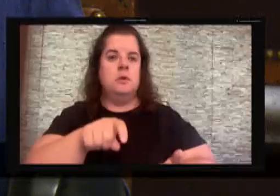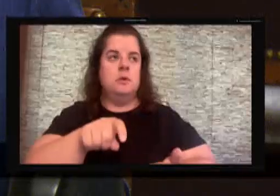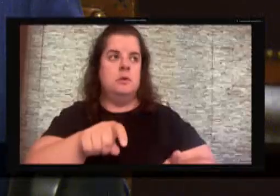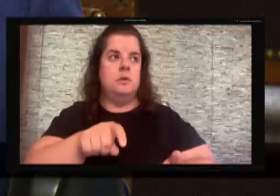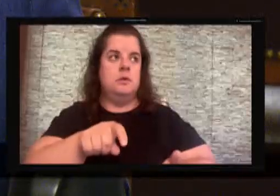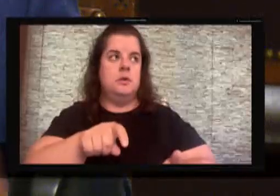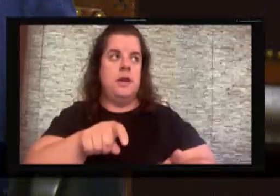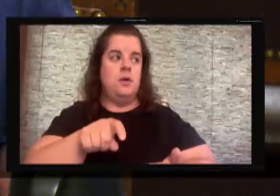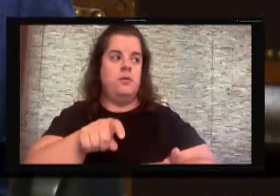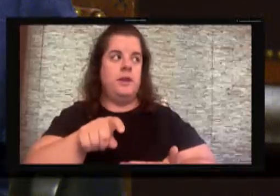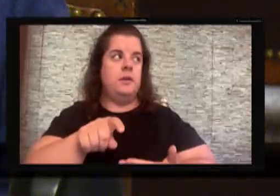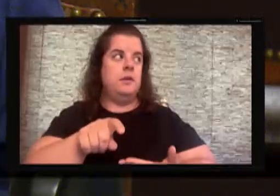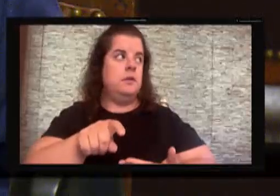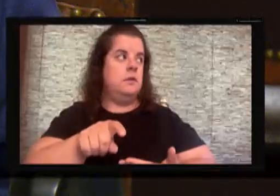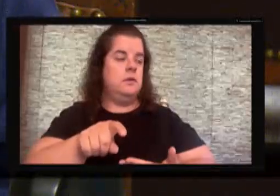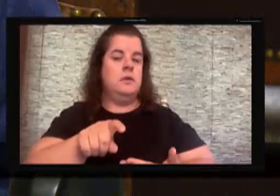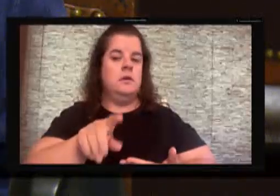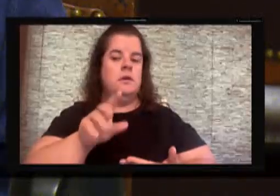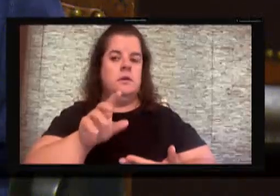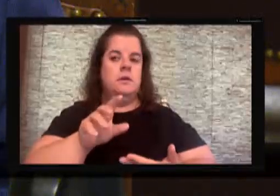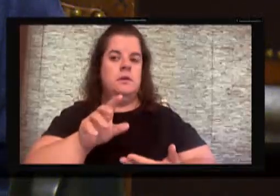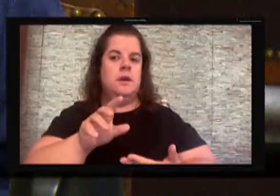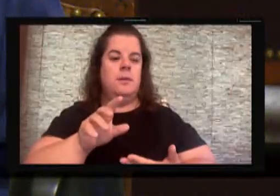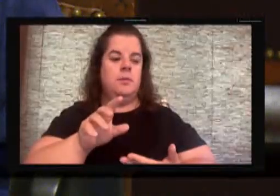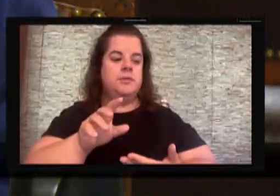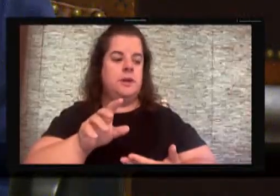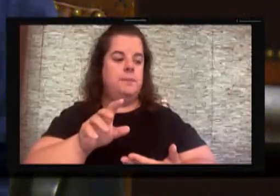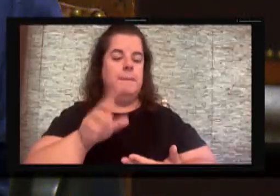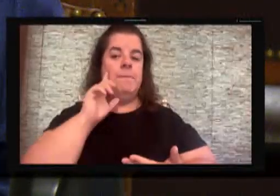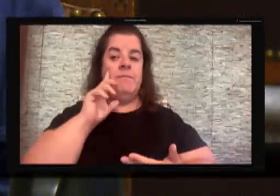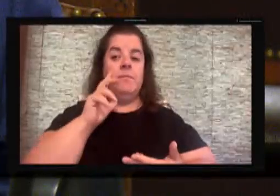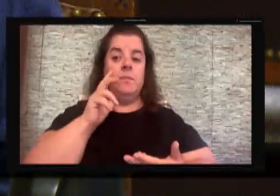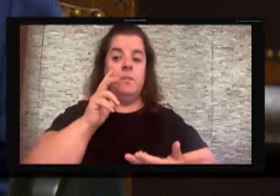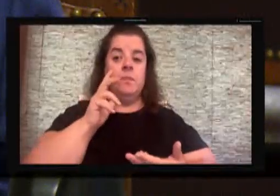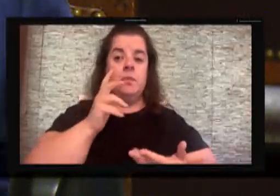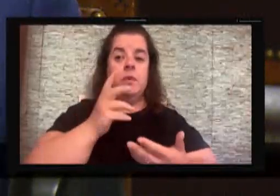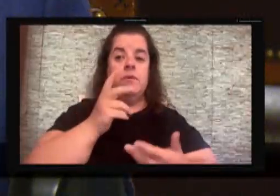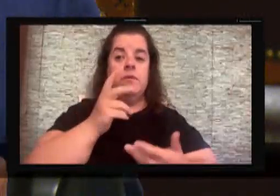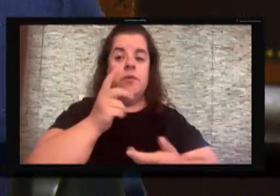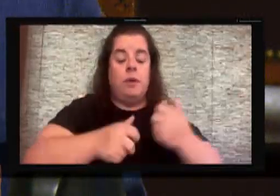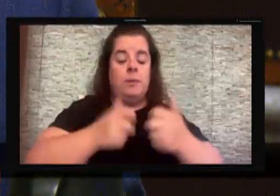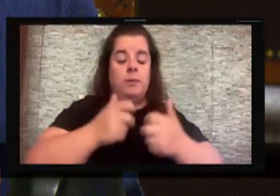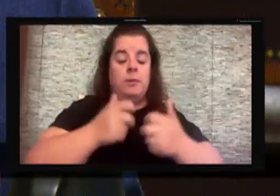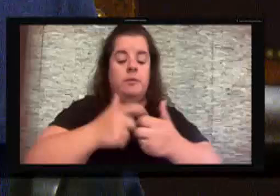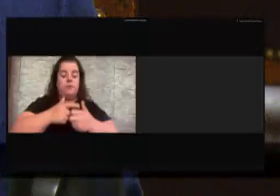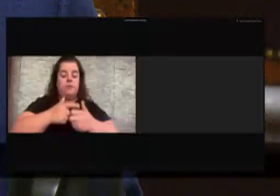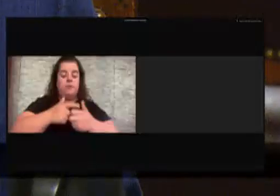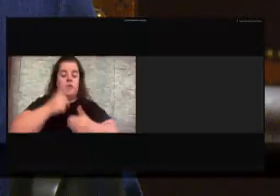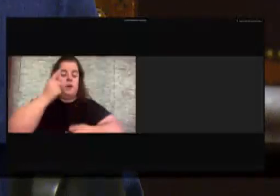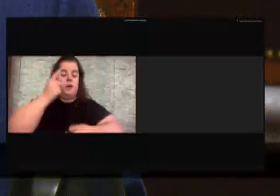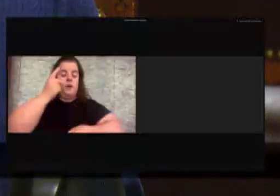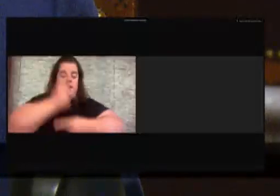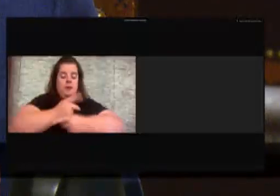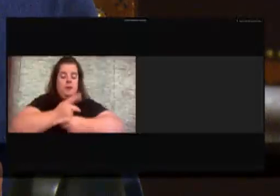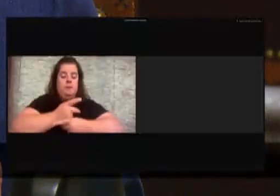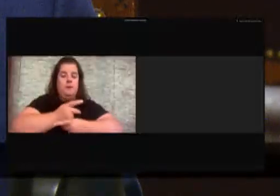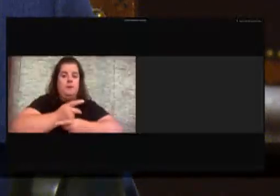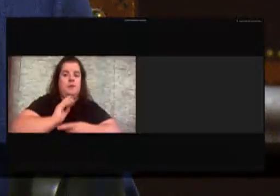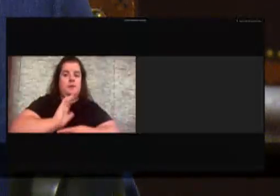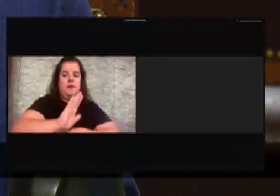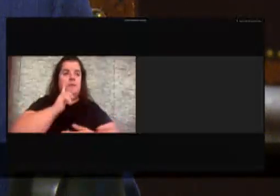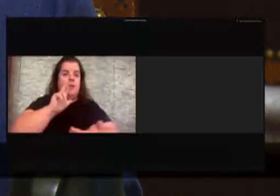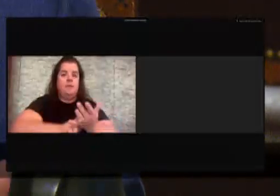will start looking at what the hurdles are for having them sign a commitment once we hire them for, say,